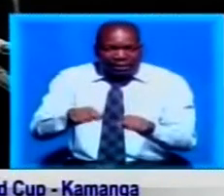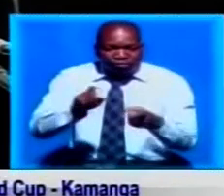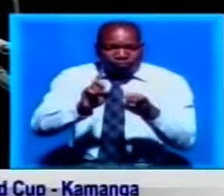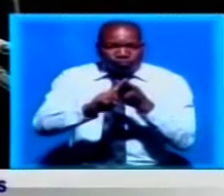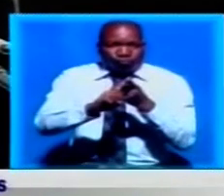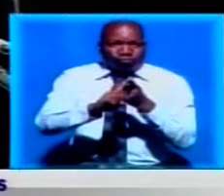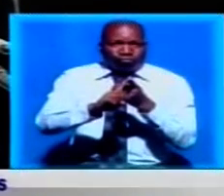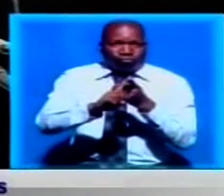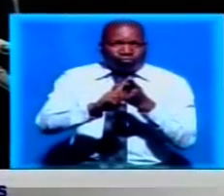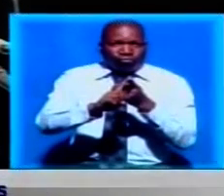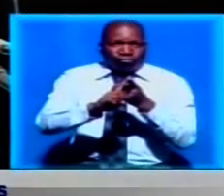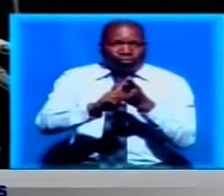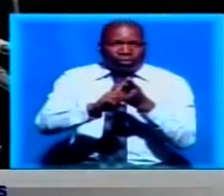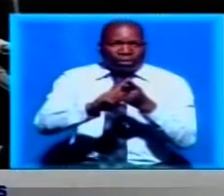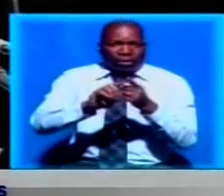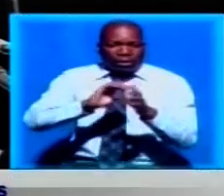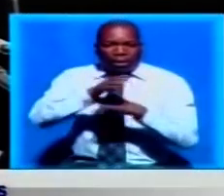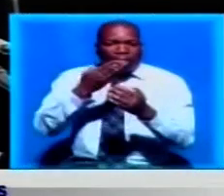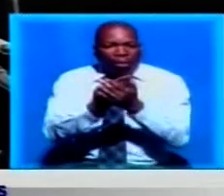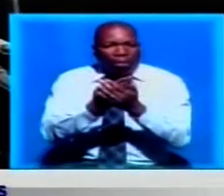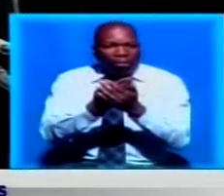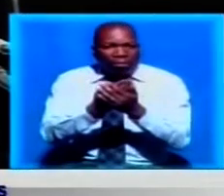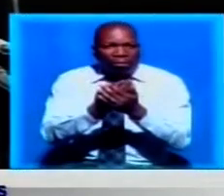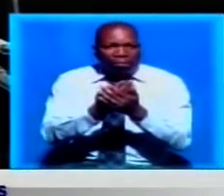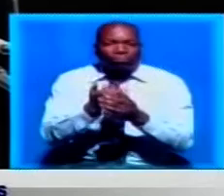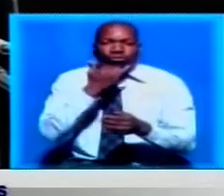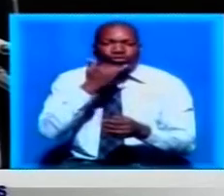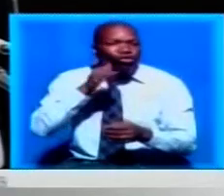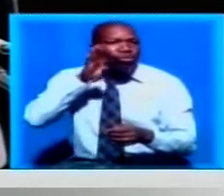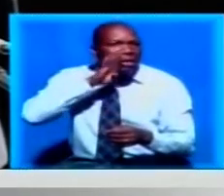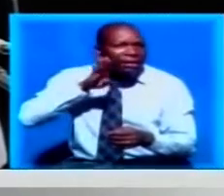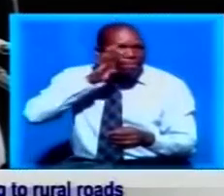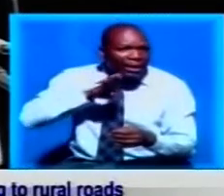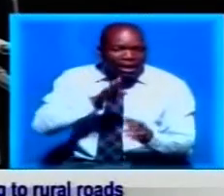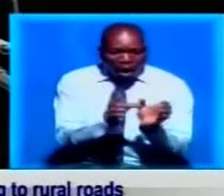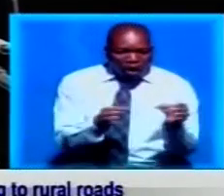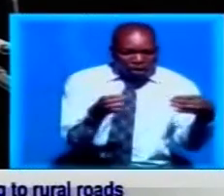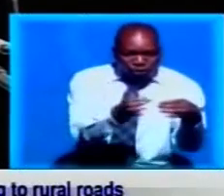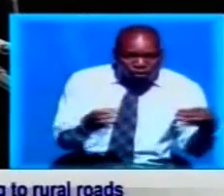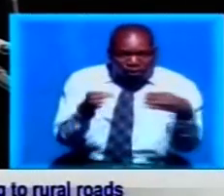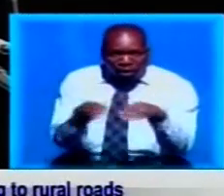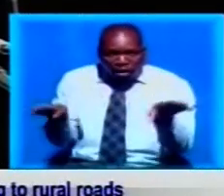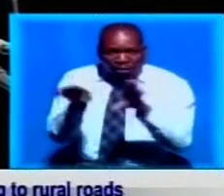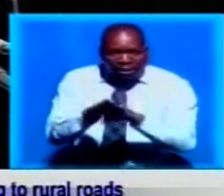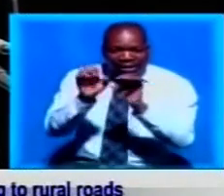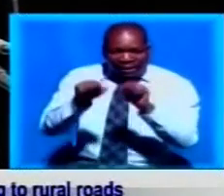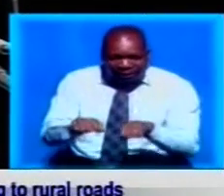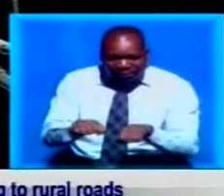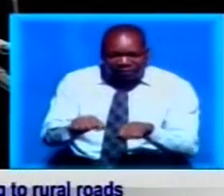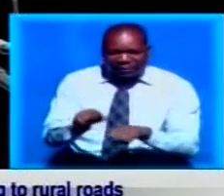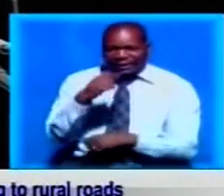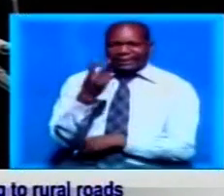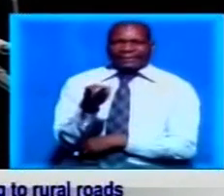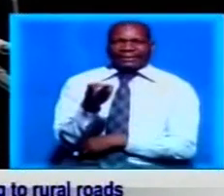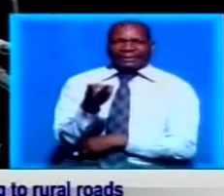Closure of all illegal bars and alcohol outlets in our communities. If you have observed, we have got